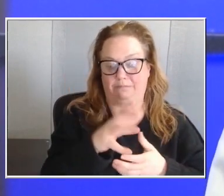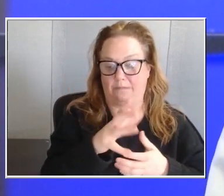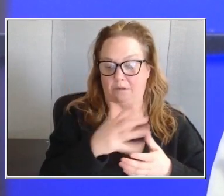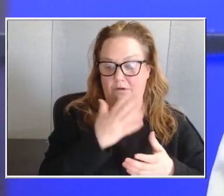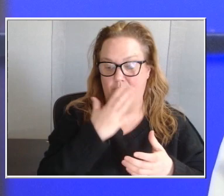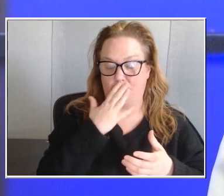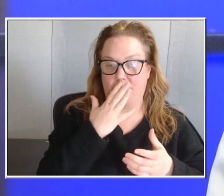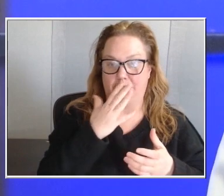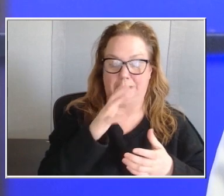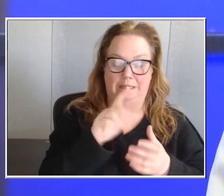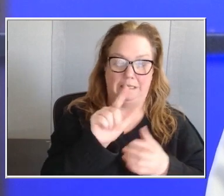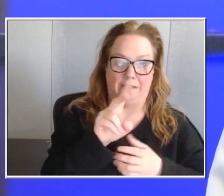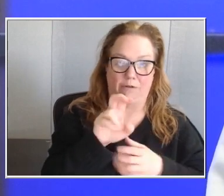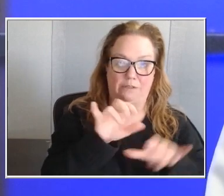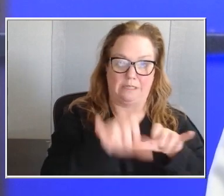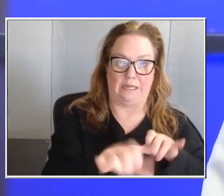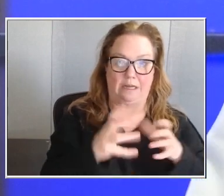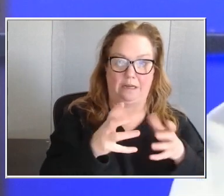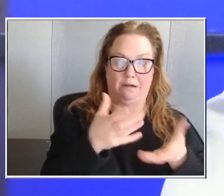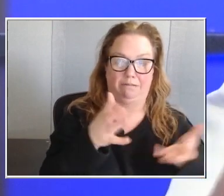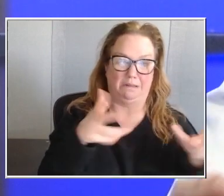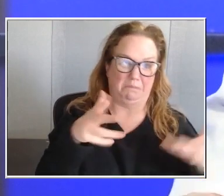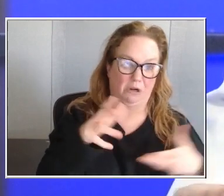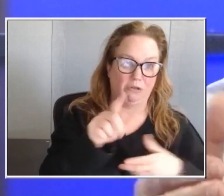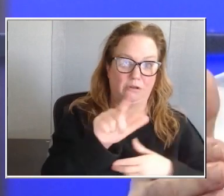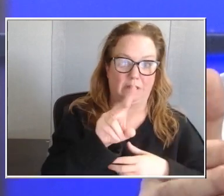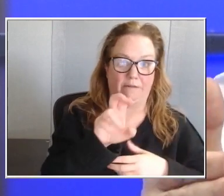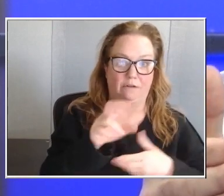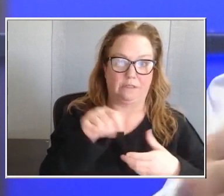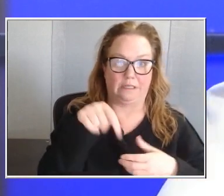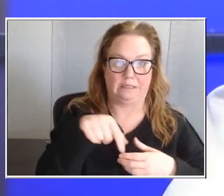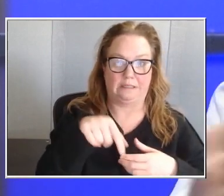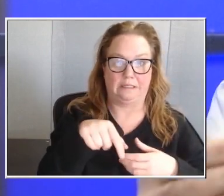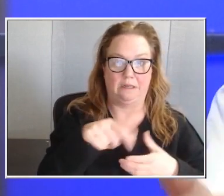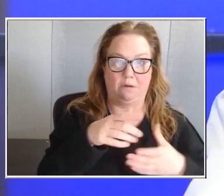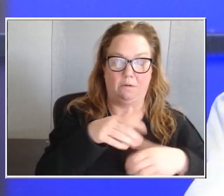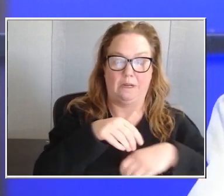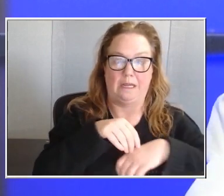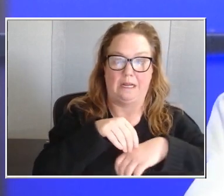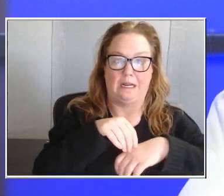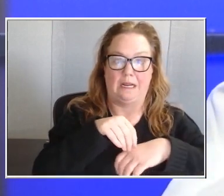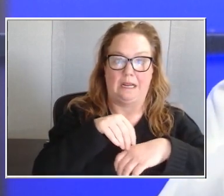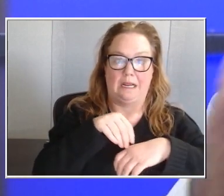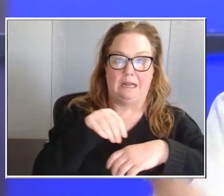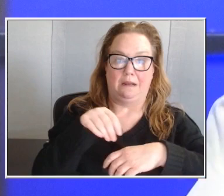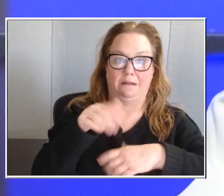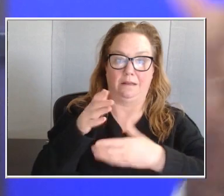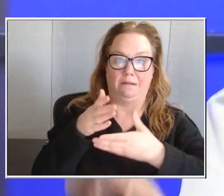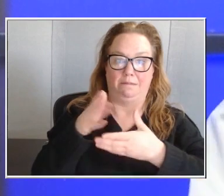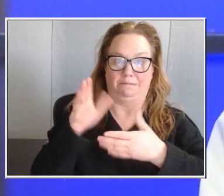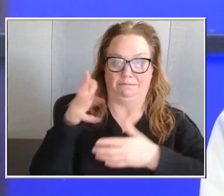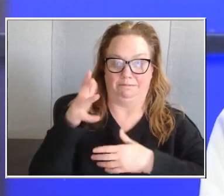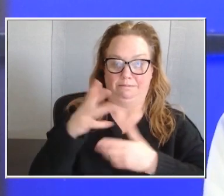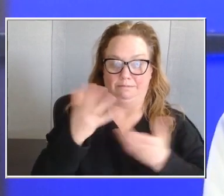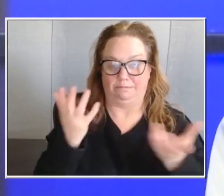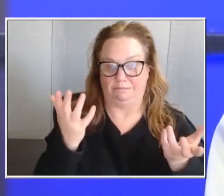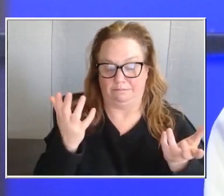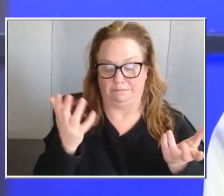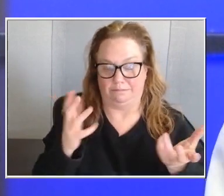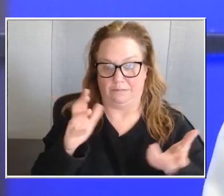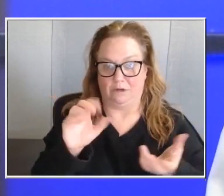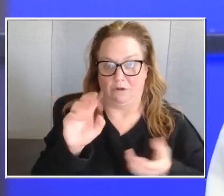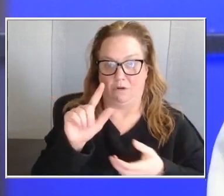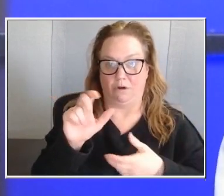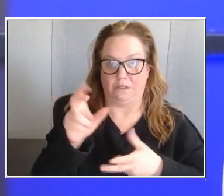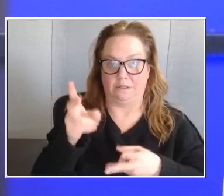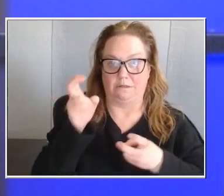result, not only do you have marginal livers here, but we get access to marginal livers elsewhere because all the prime organs are being taken